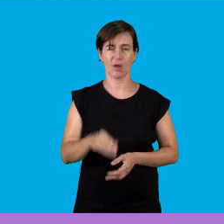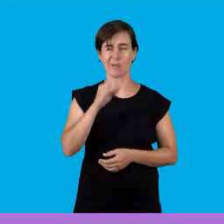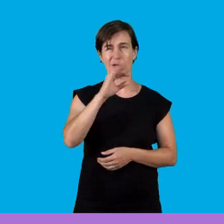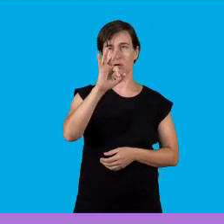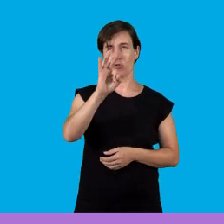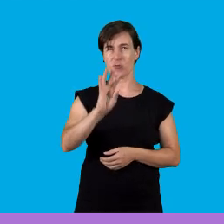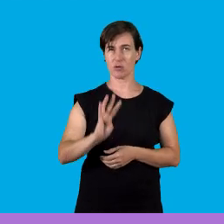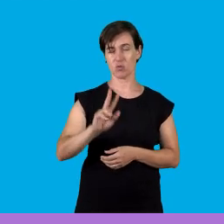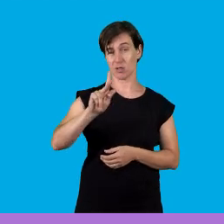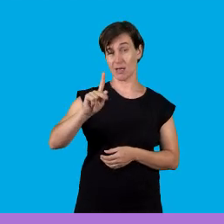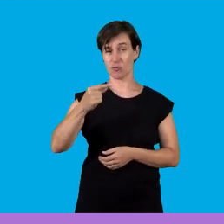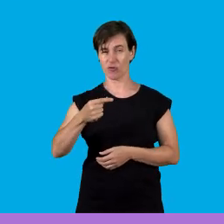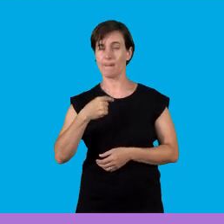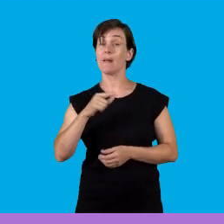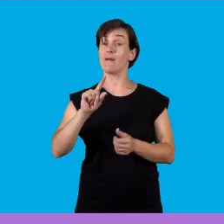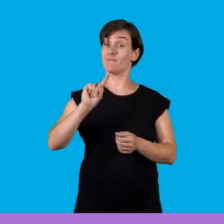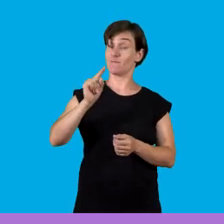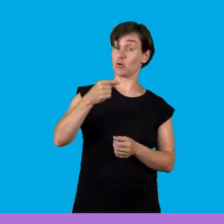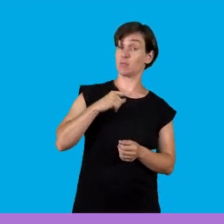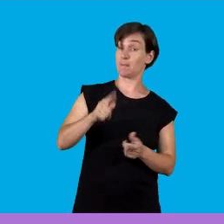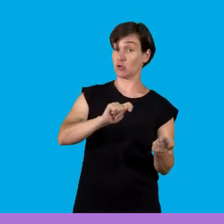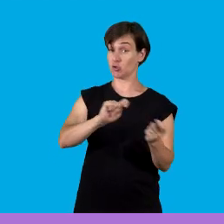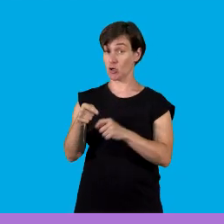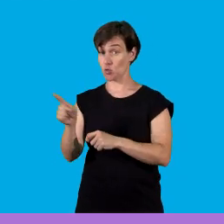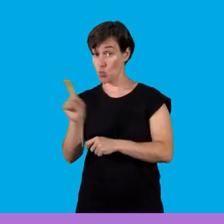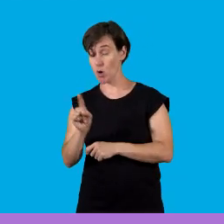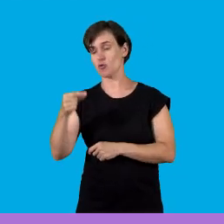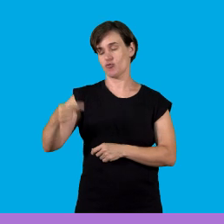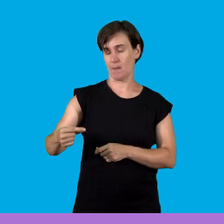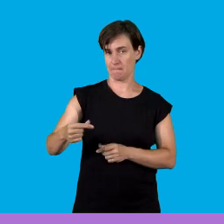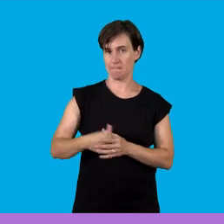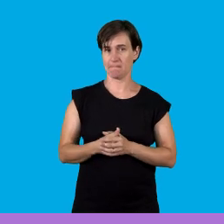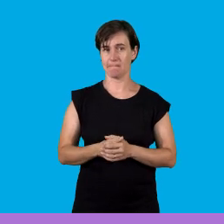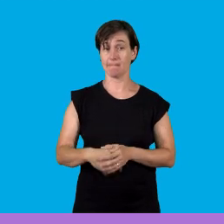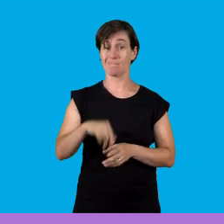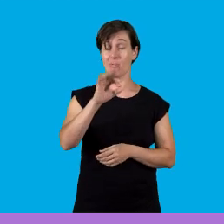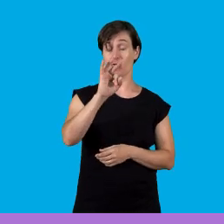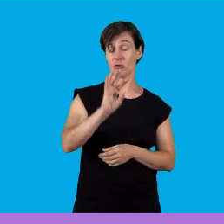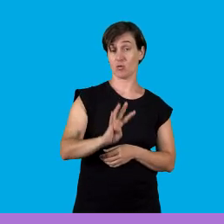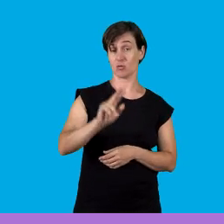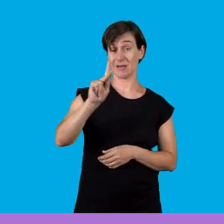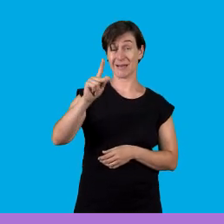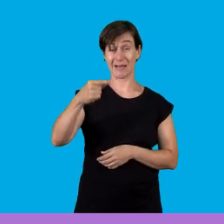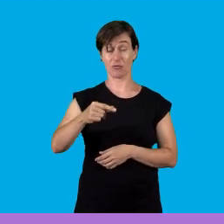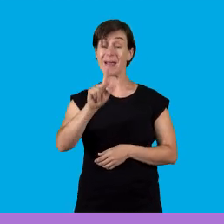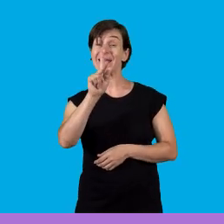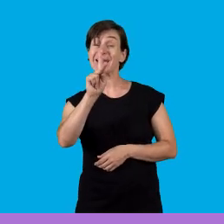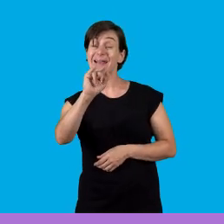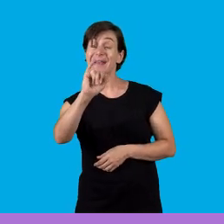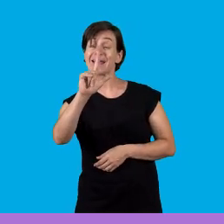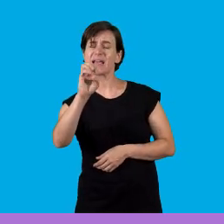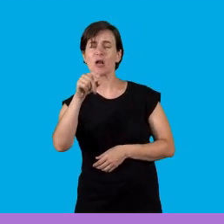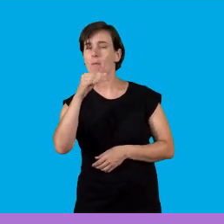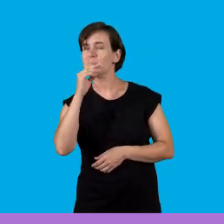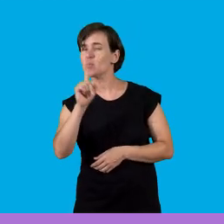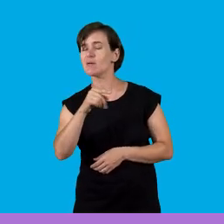see 3/4 kilogram. I must convert that to grams first, right? So 3/4 kilo means 1,000,